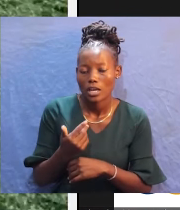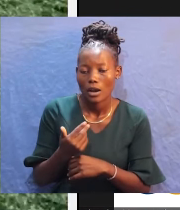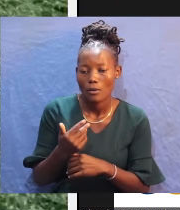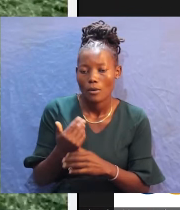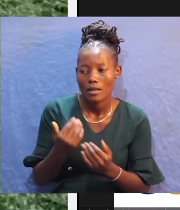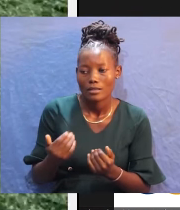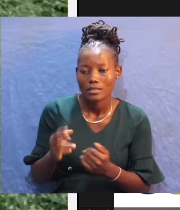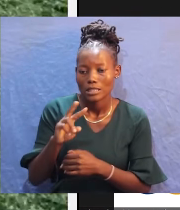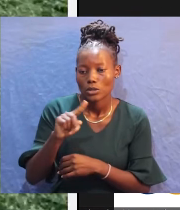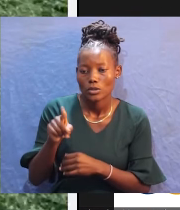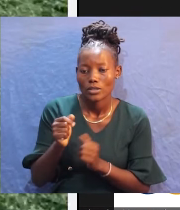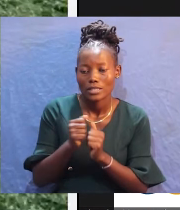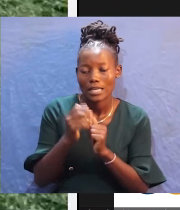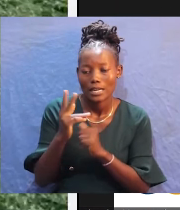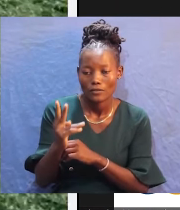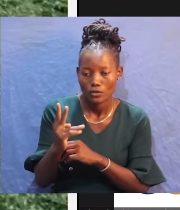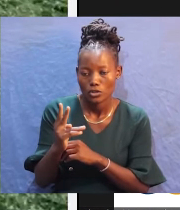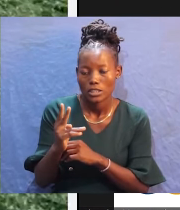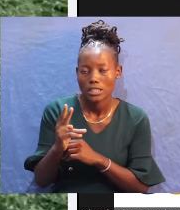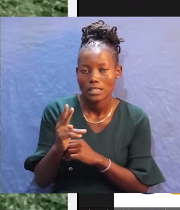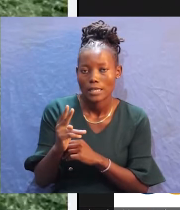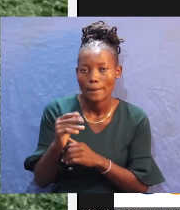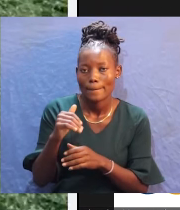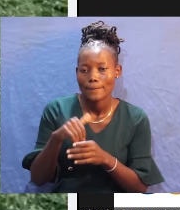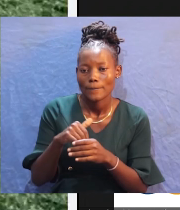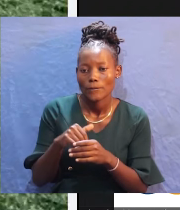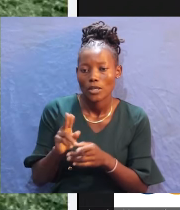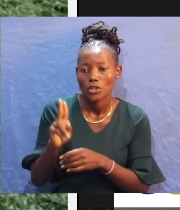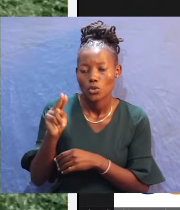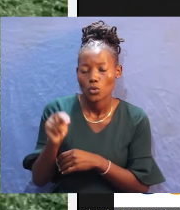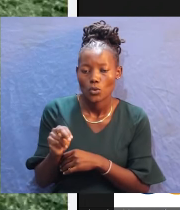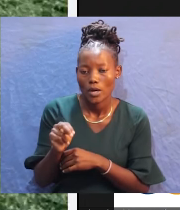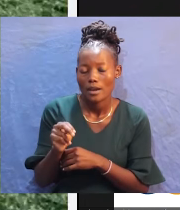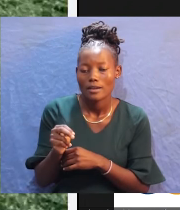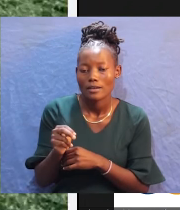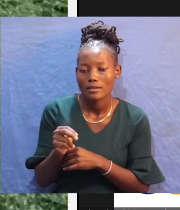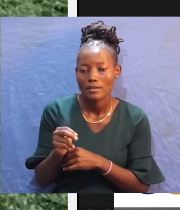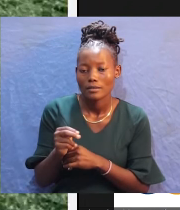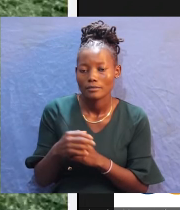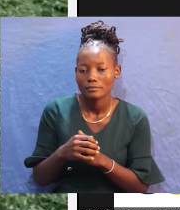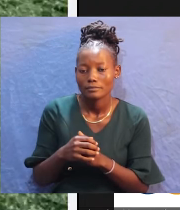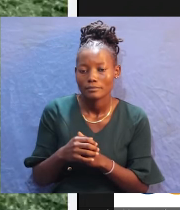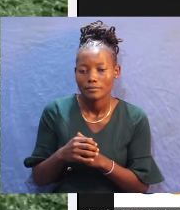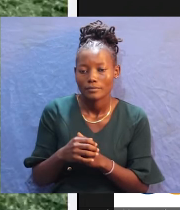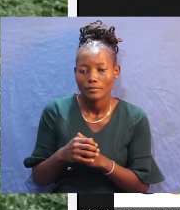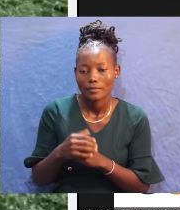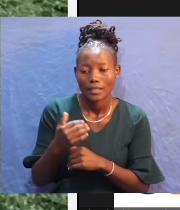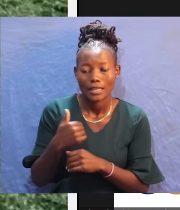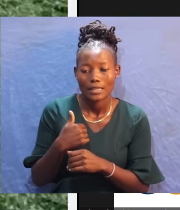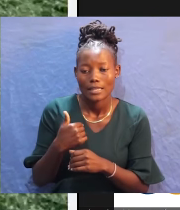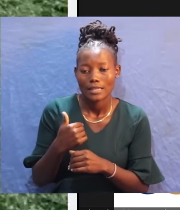I always say that we use sport as a tool to achieve some development